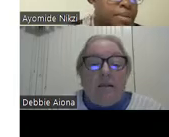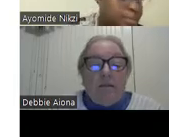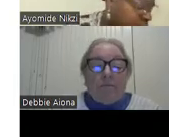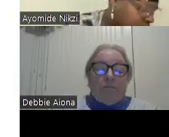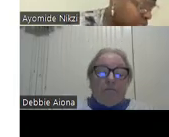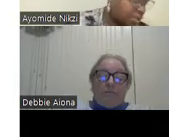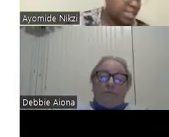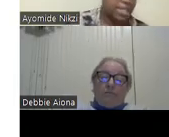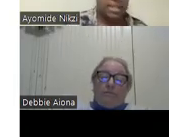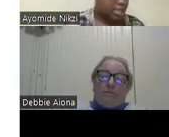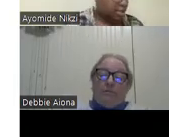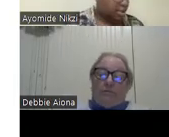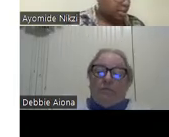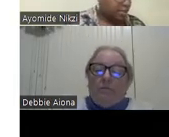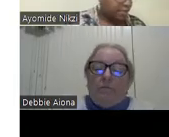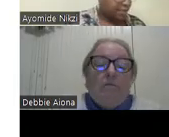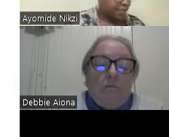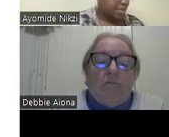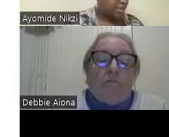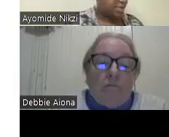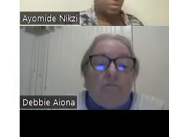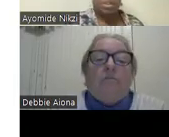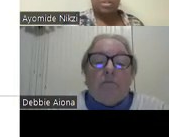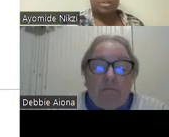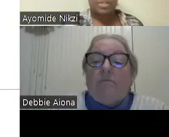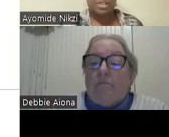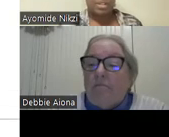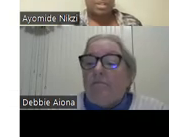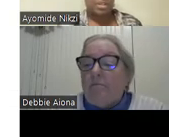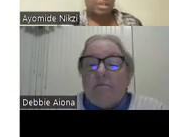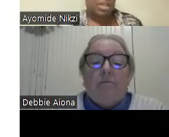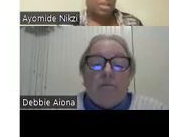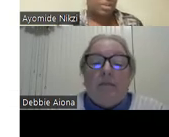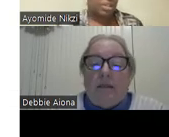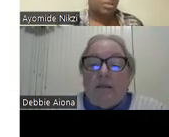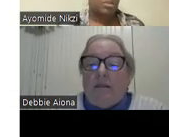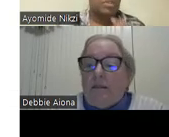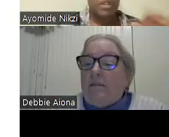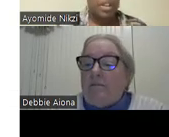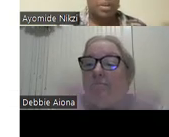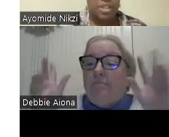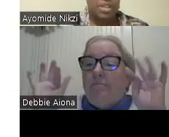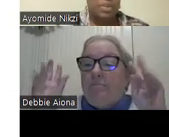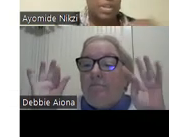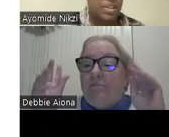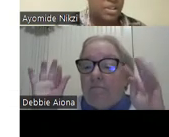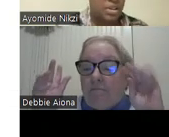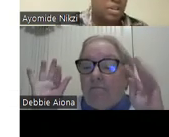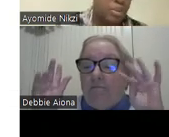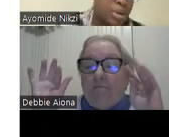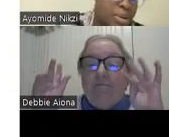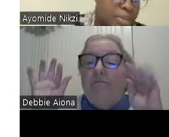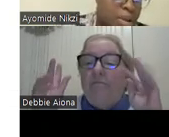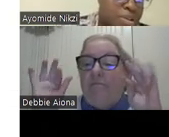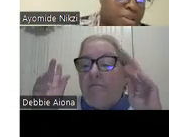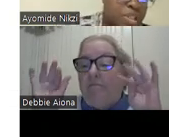All right. Well, it sounds like there's no general opposition and there's general agreement for the language that has been inserted.